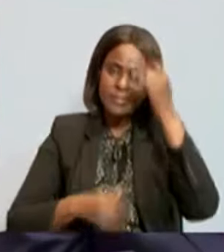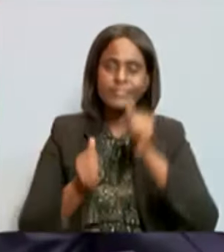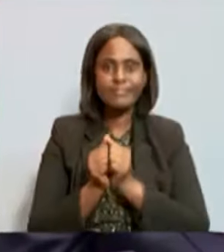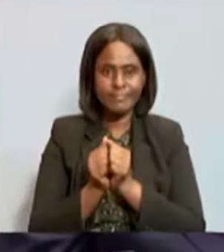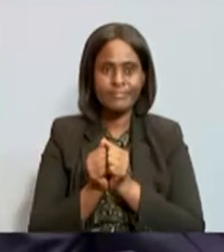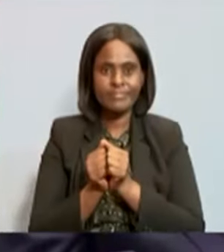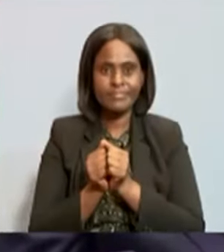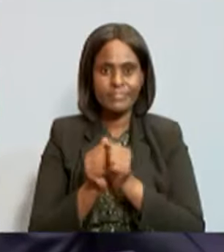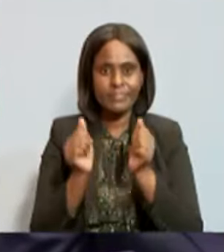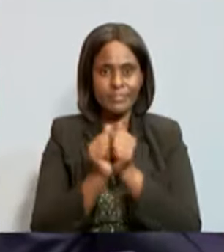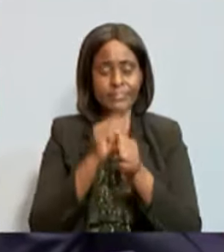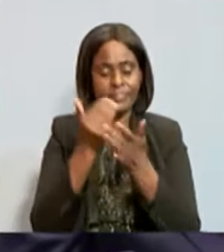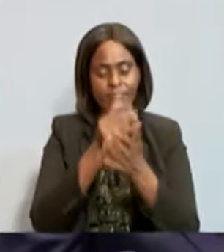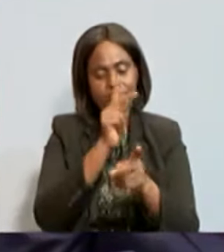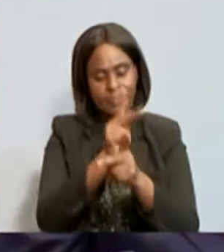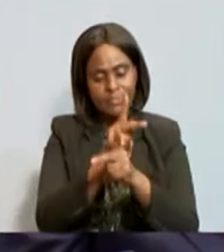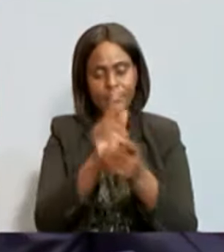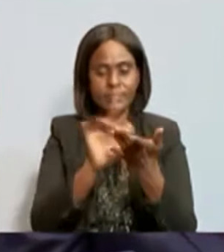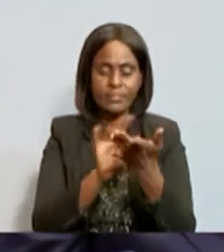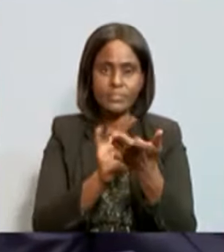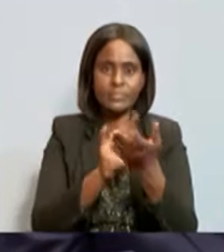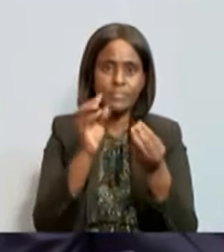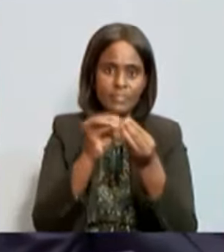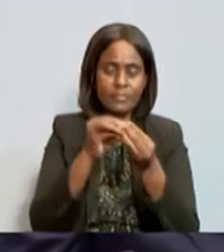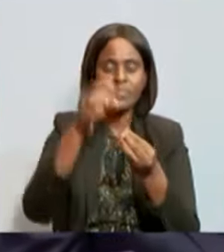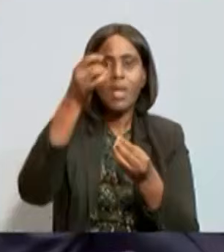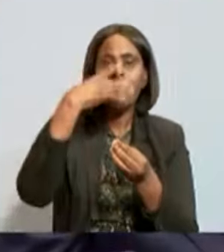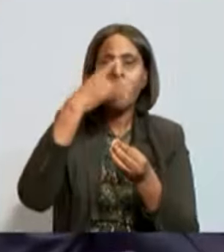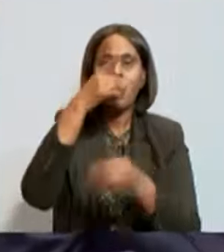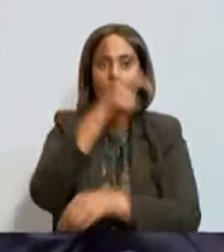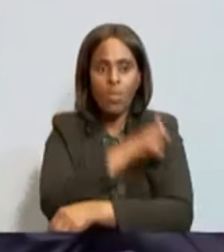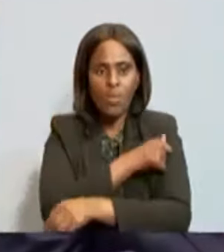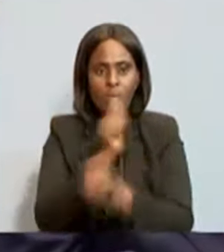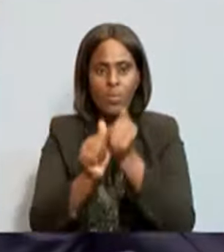stocks, drugs, vaccines, and all that is required.